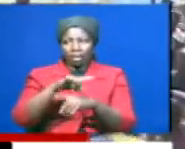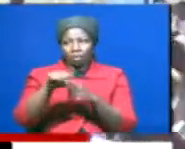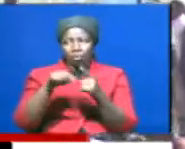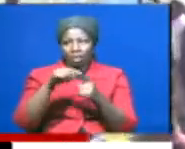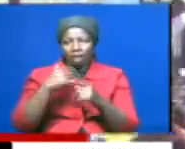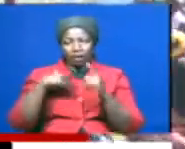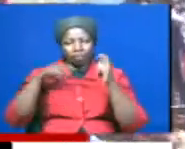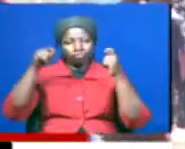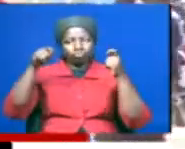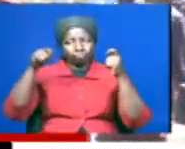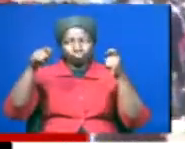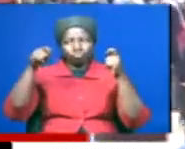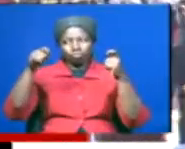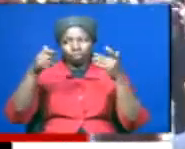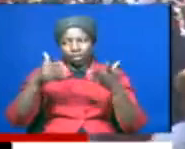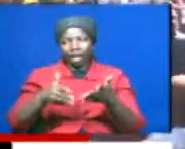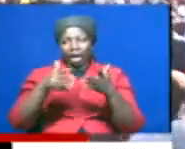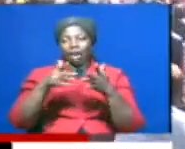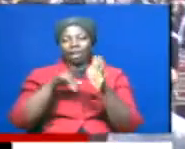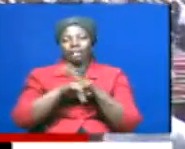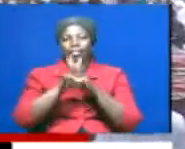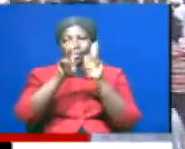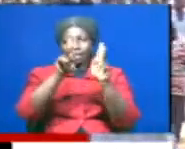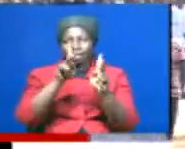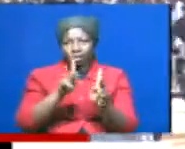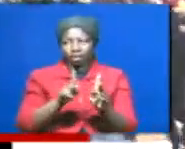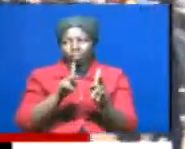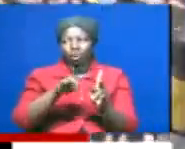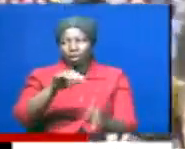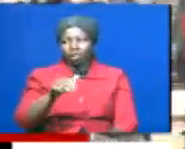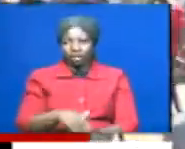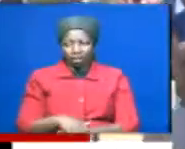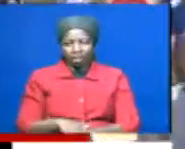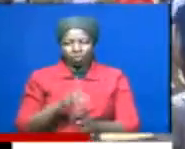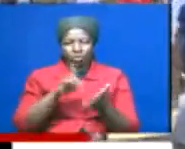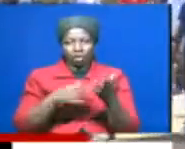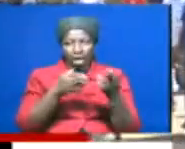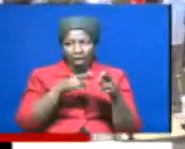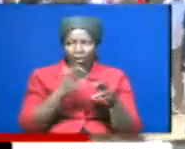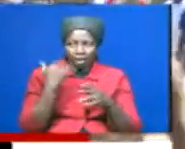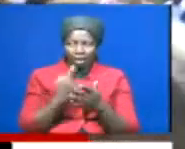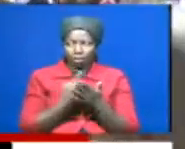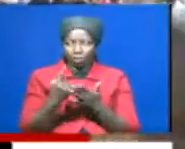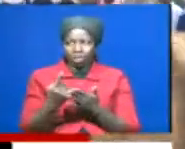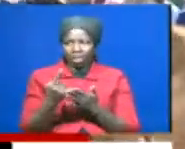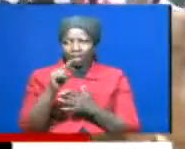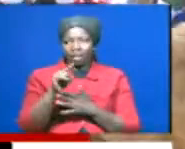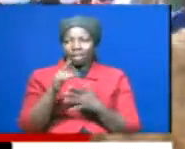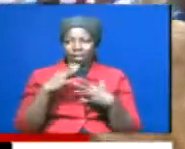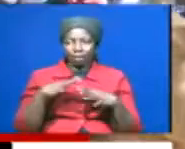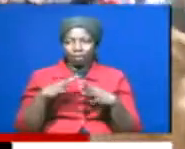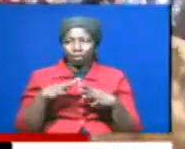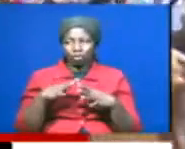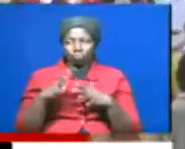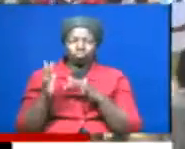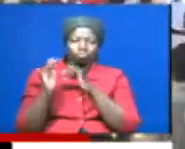other demonstrations here in the lakeside county of or other city of Kisumu. What has been happening in the last 1 week is that crowd has been charging from Kondele all